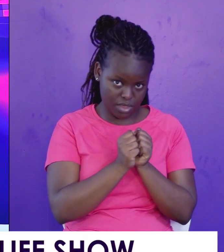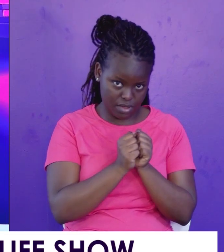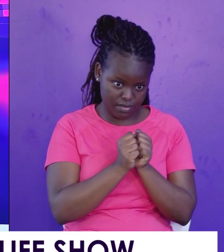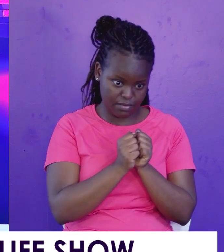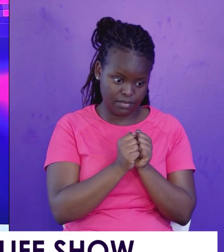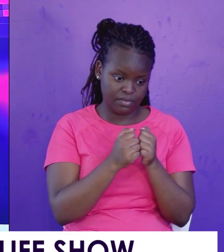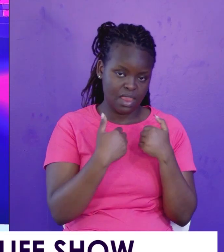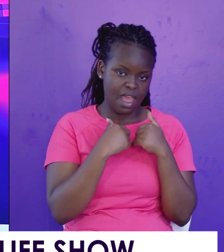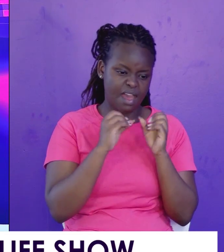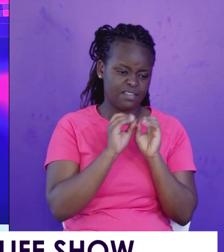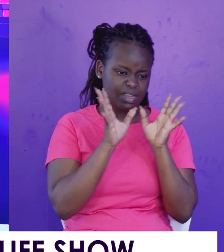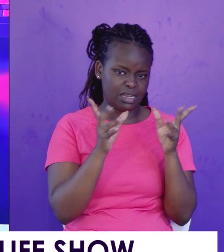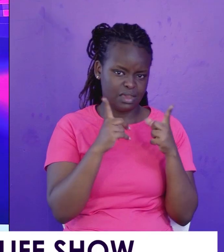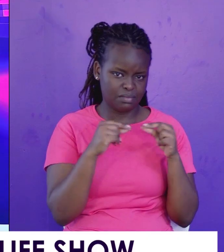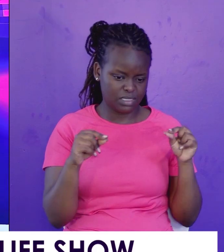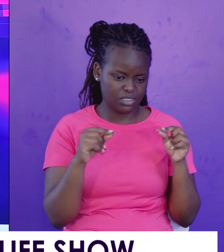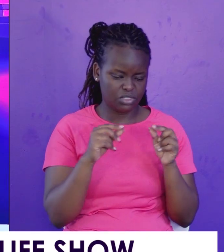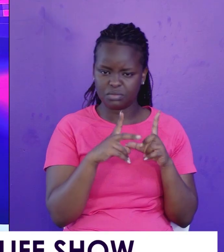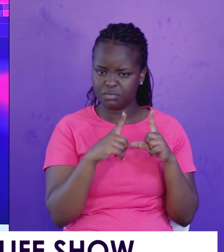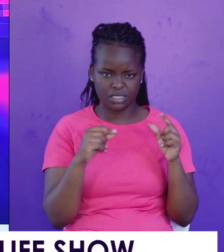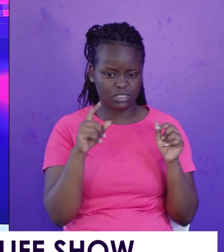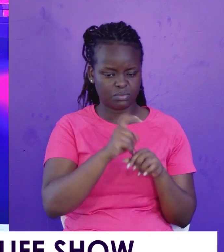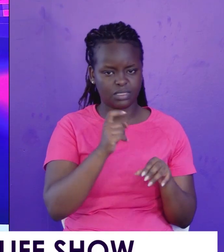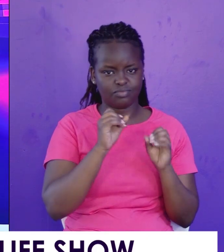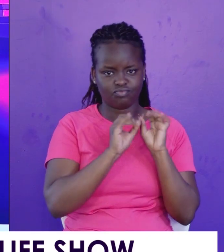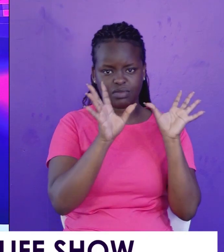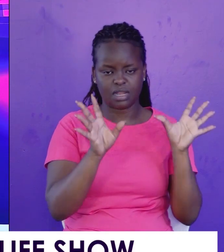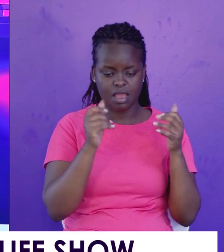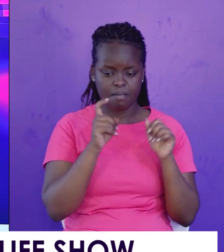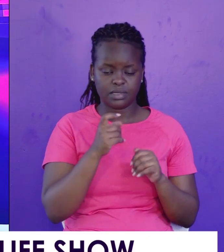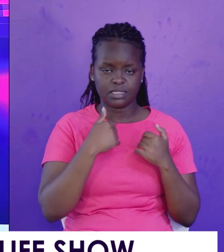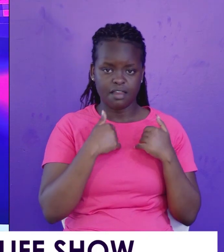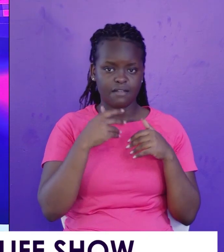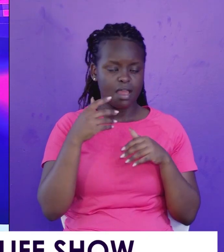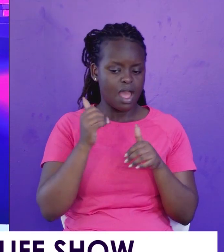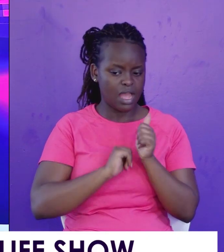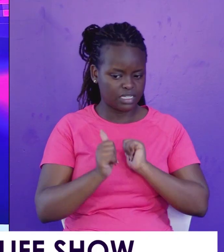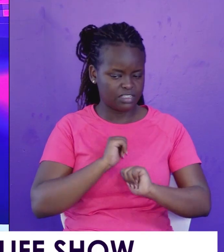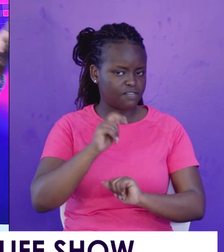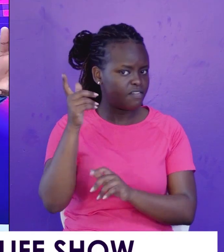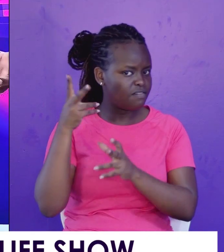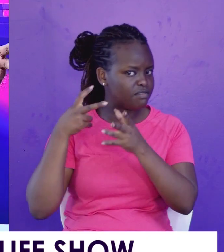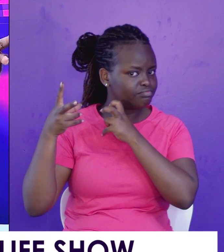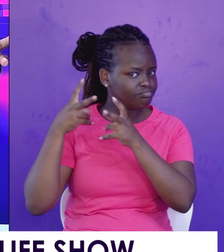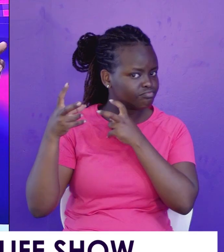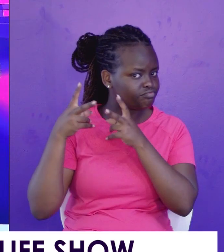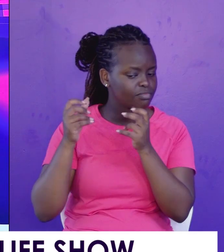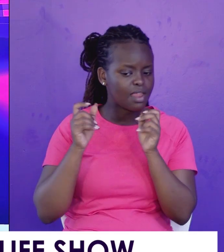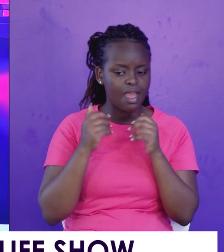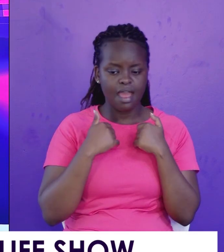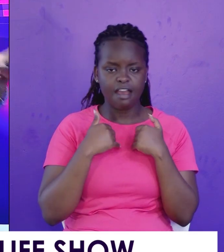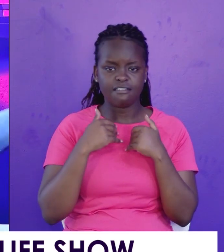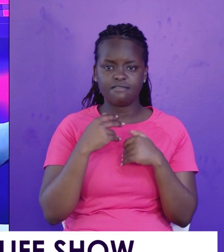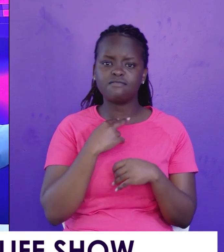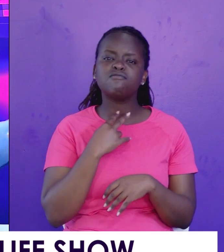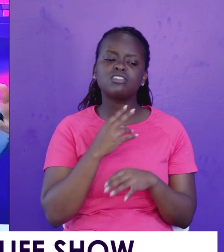is a clear message. A message must be clear. Okay. You must have active listening. You must have non-verbal cues. Yes. You must